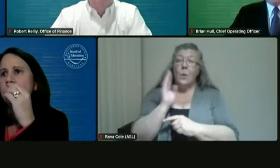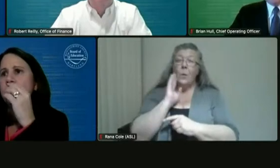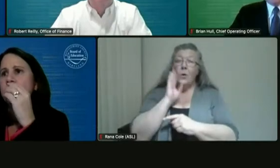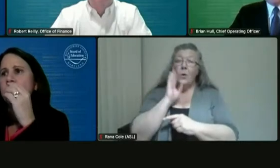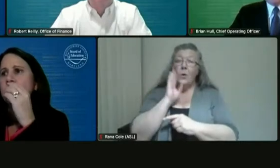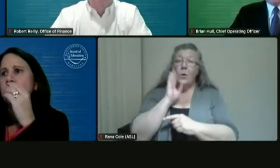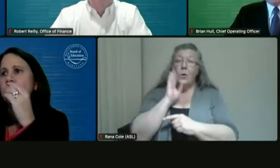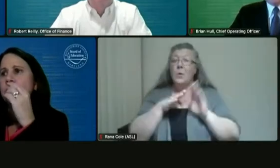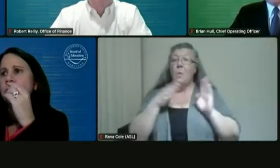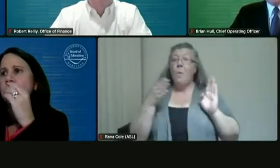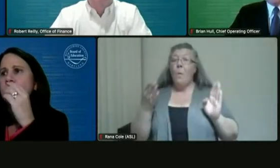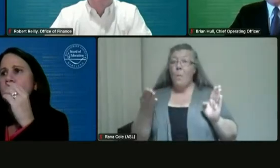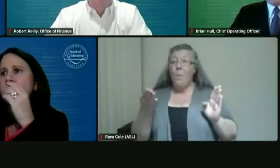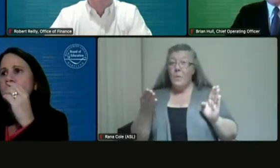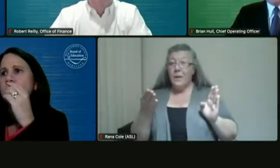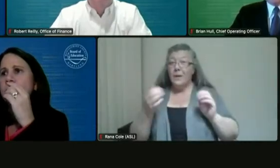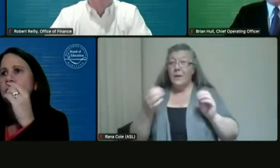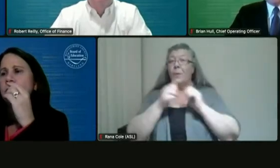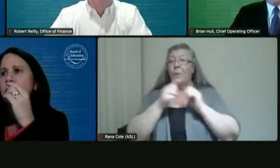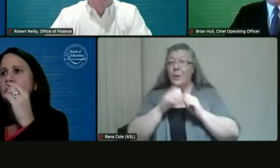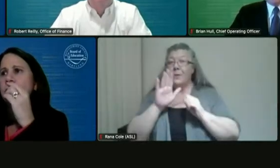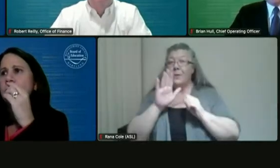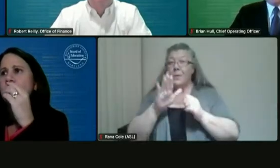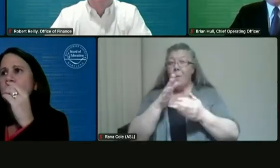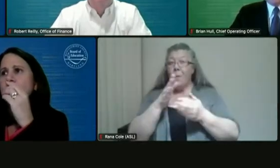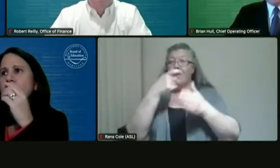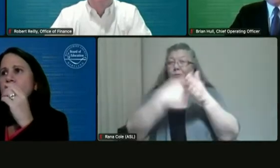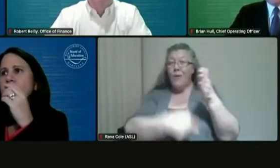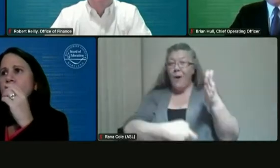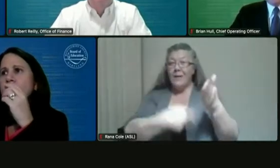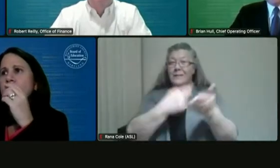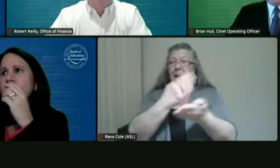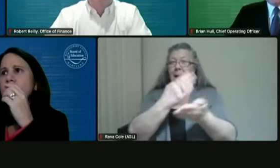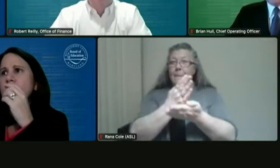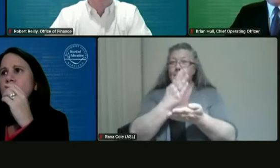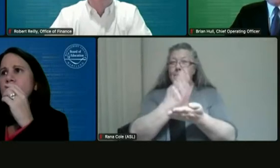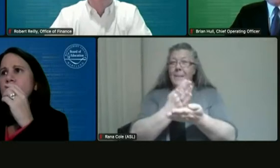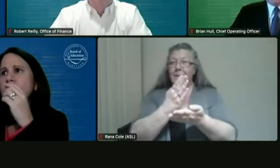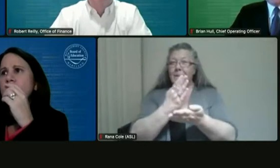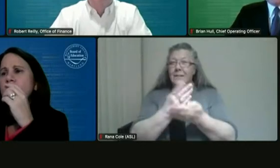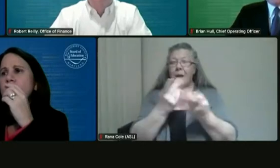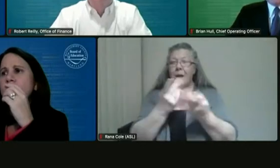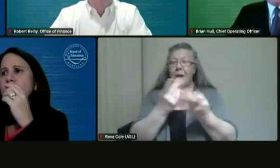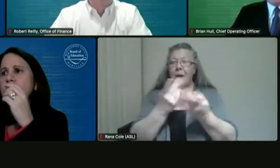this budget? And what will MCPS do moving forward to avoid that?